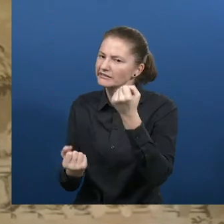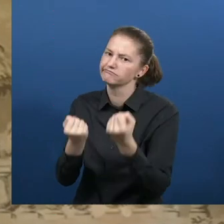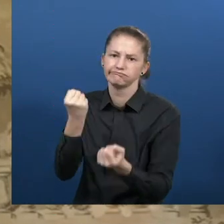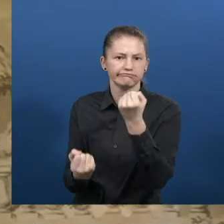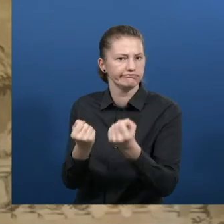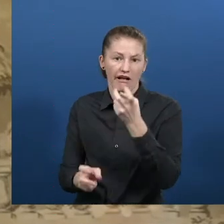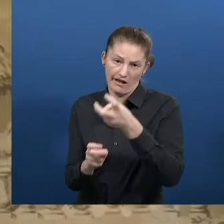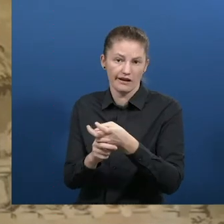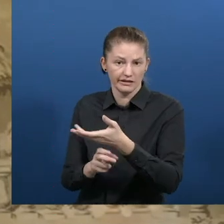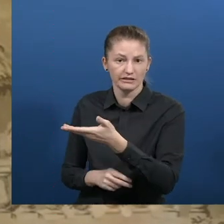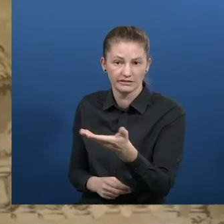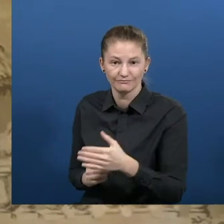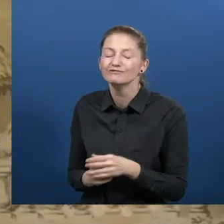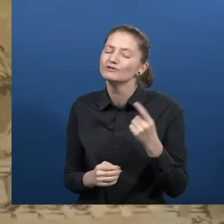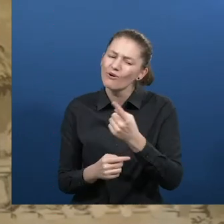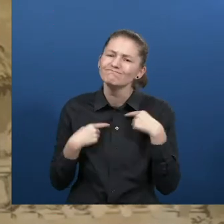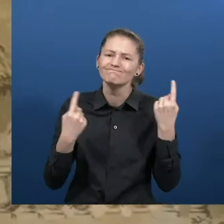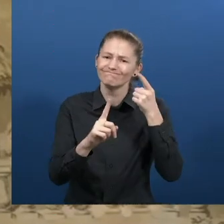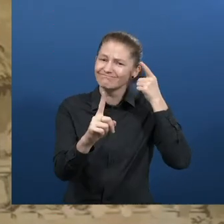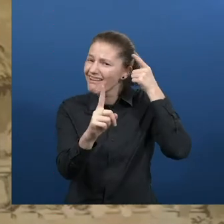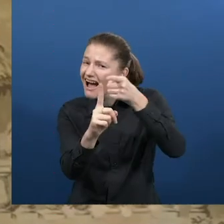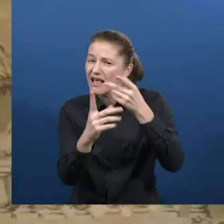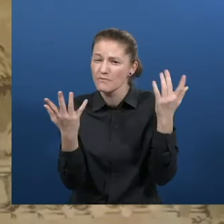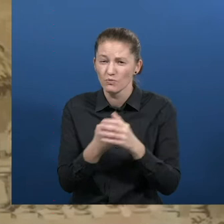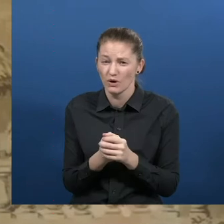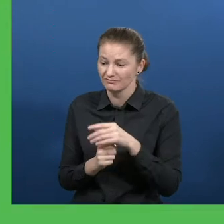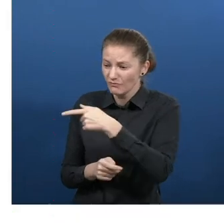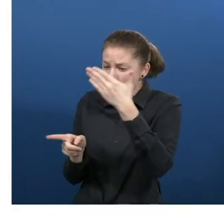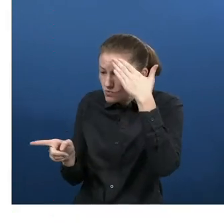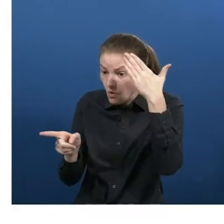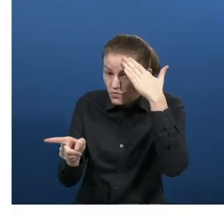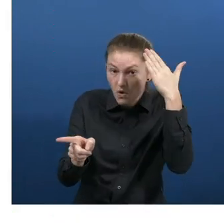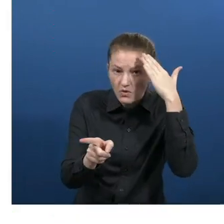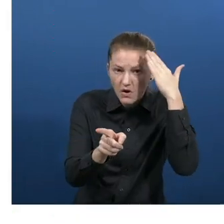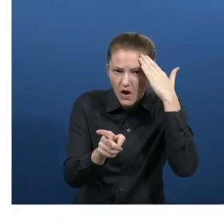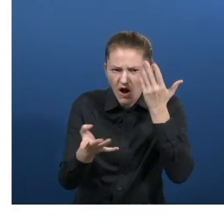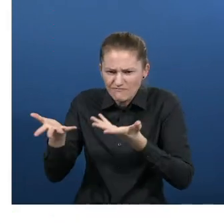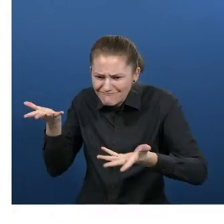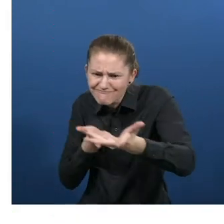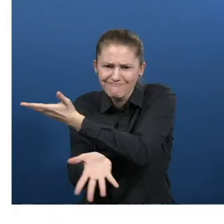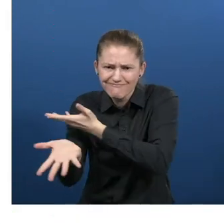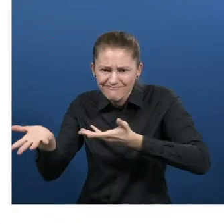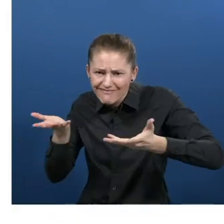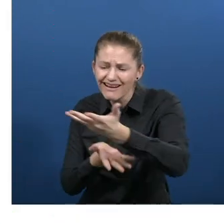resources, the expertise, and the financial support to our region.